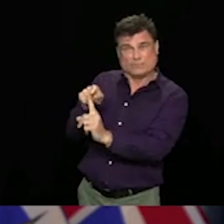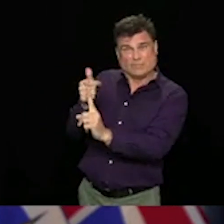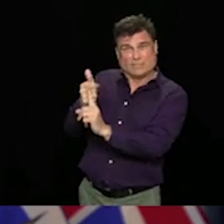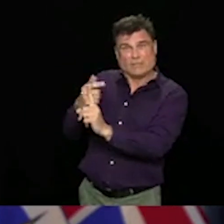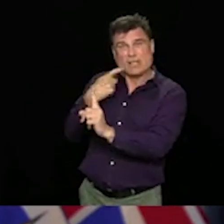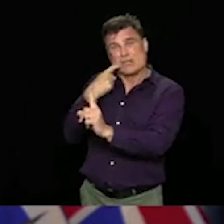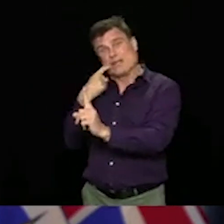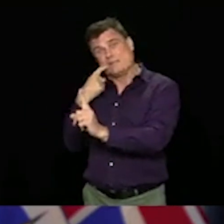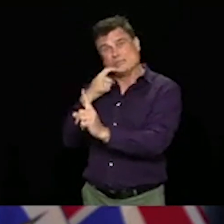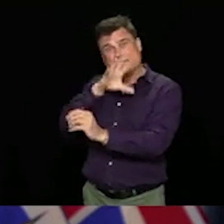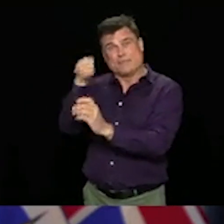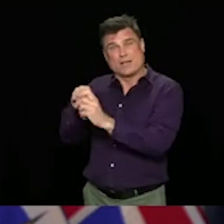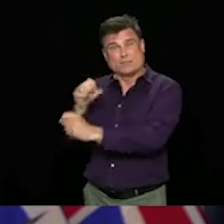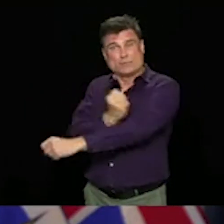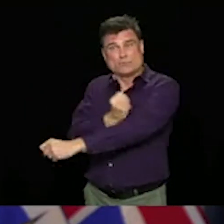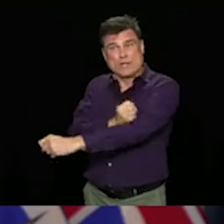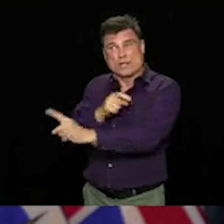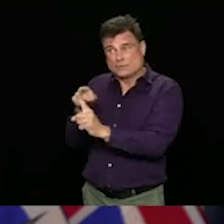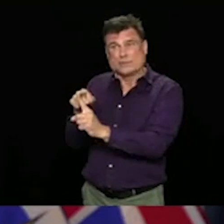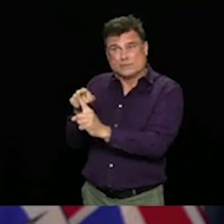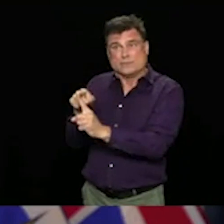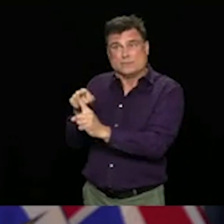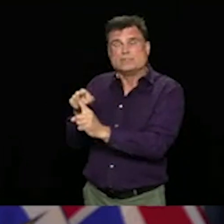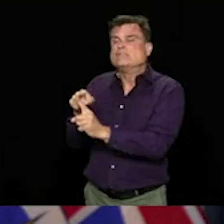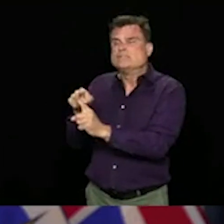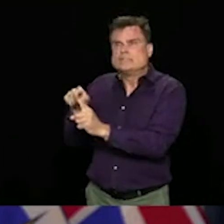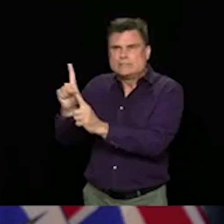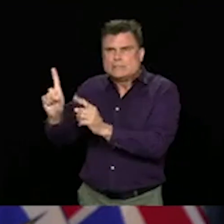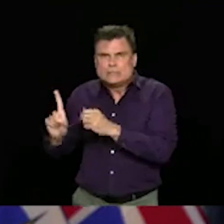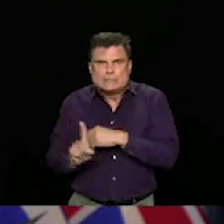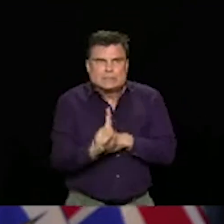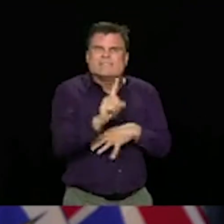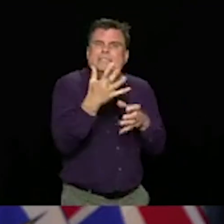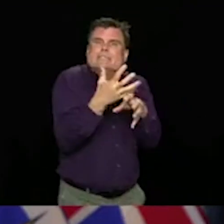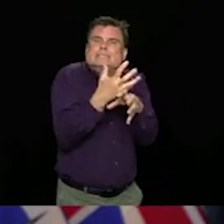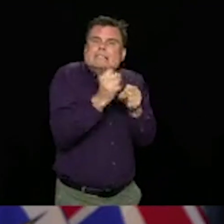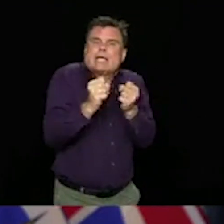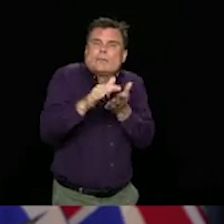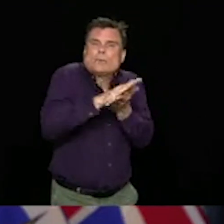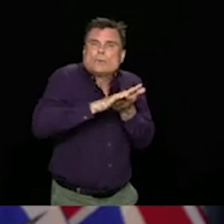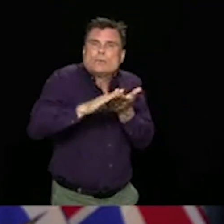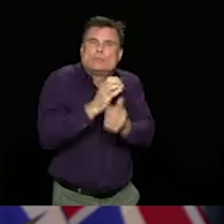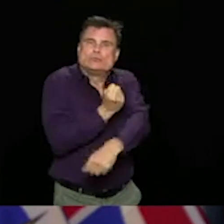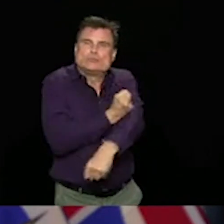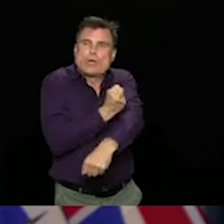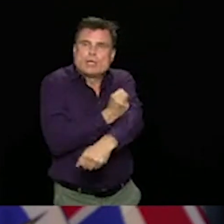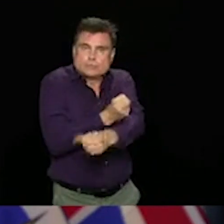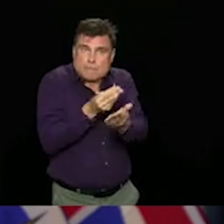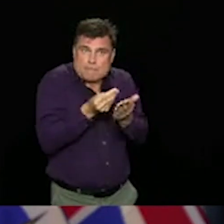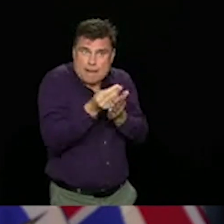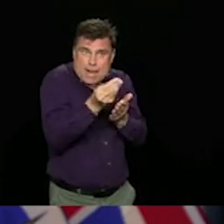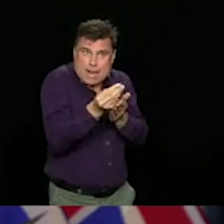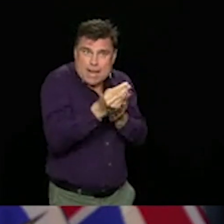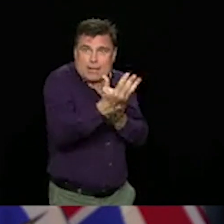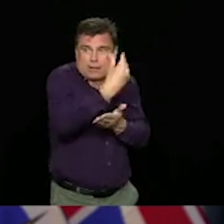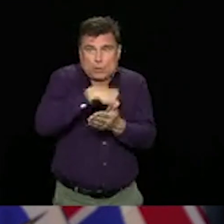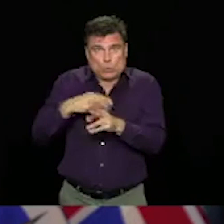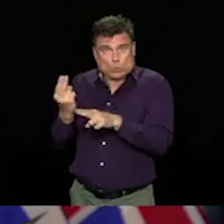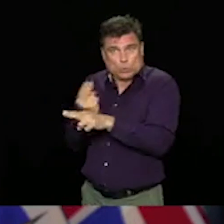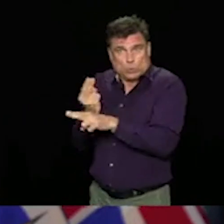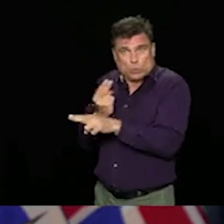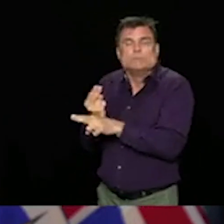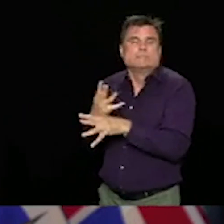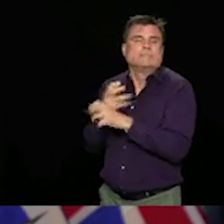is one way that we can connect with people who use drugs. And it is connection that helps us address addiction. And